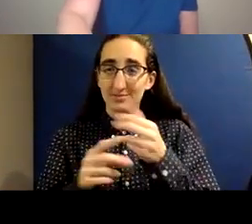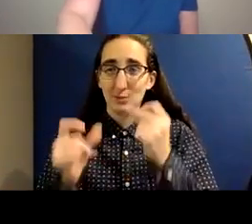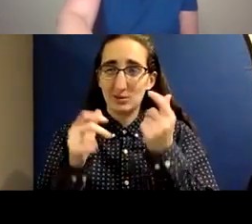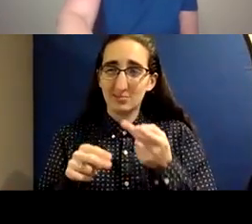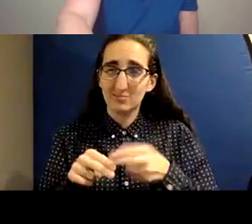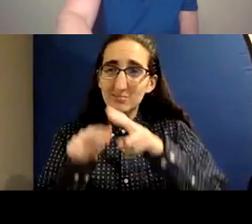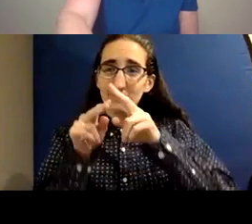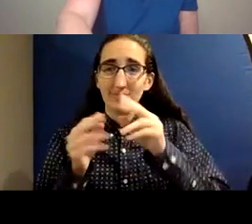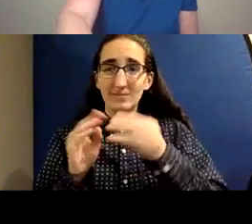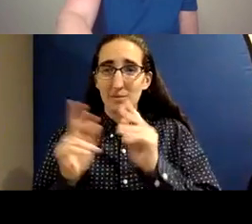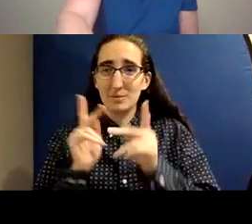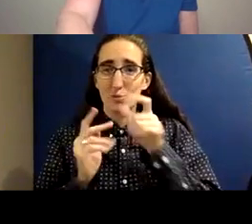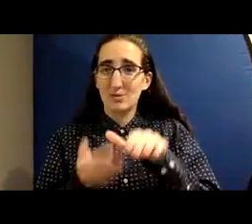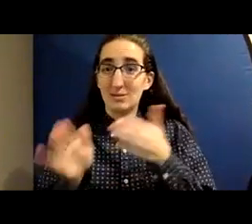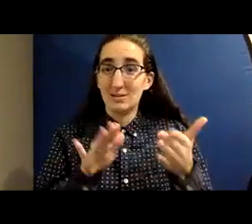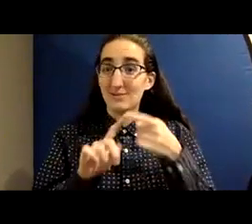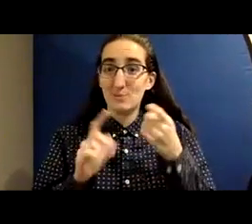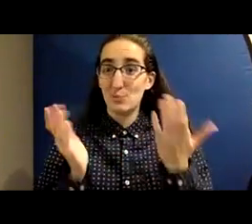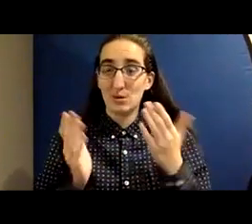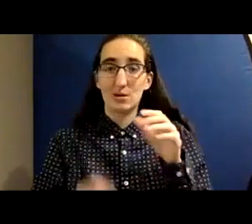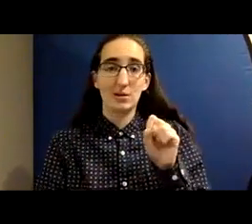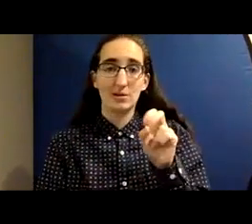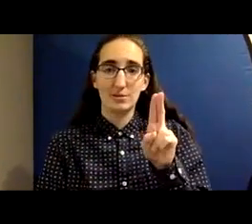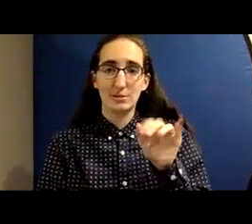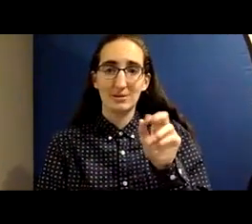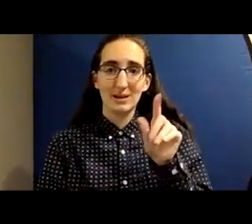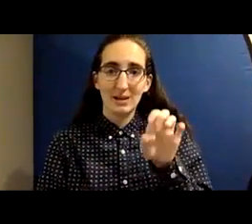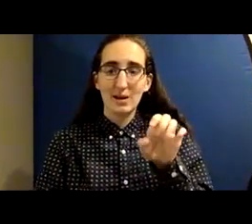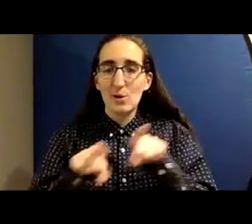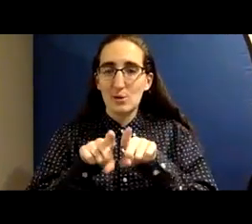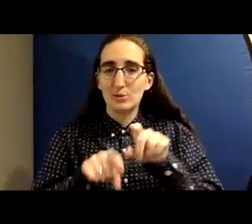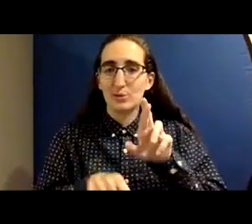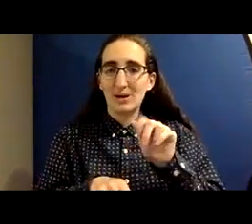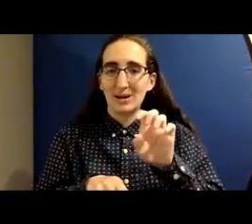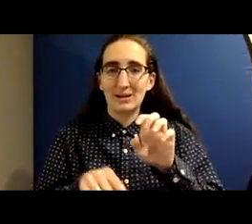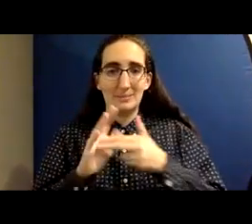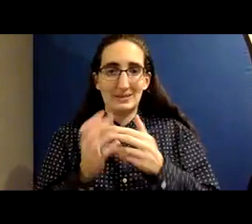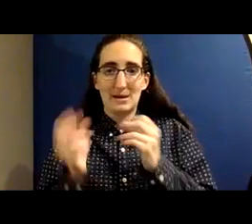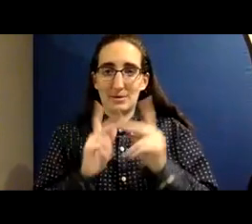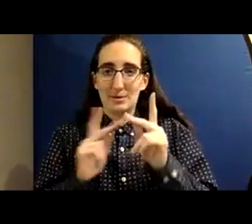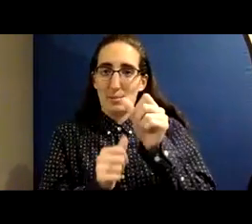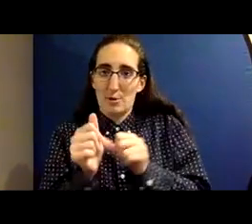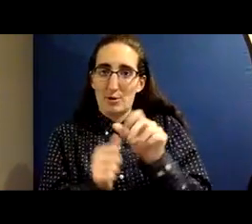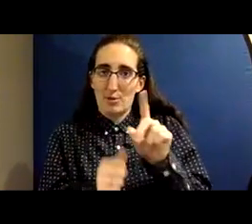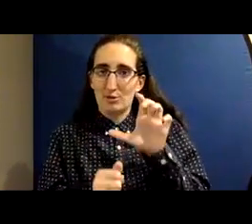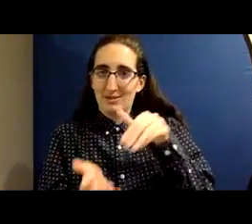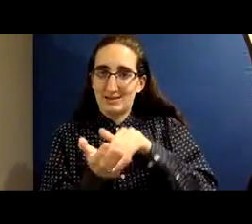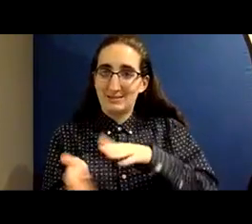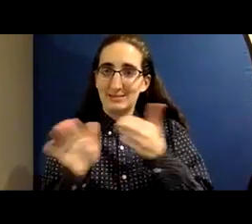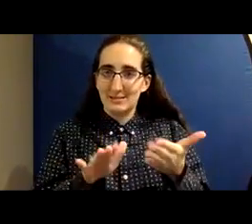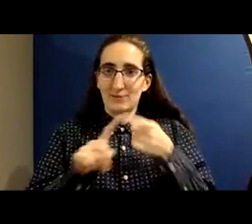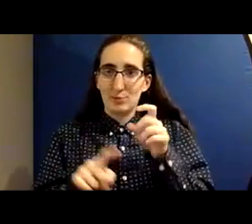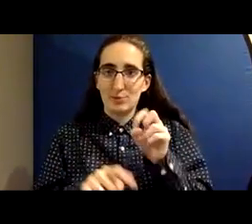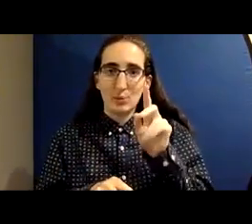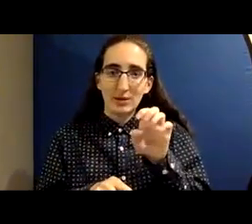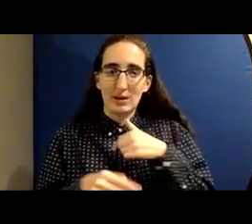numbers of people who die by suicide, as well as the rates, how many people per 100,000 die by suicide. So I'll be